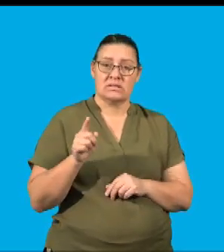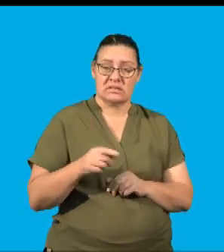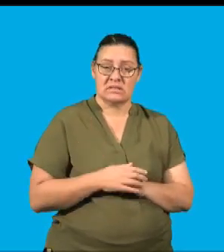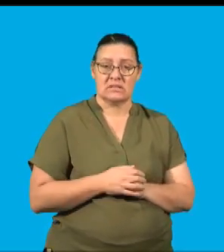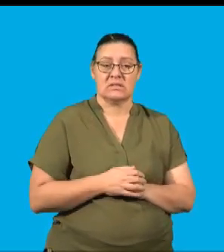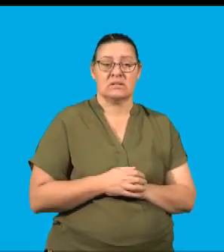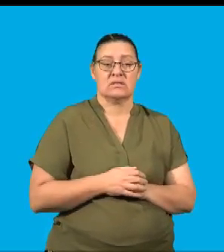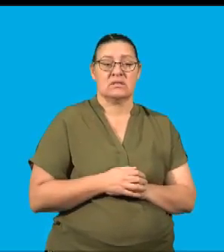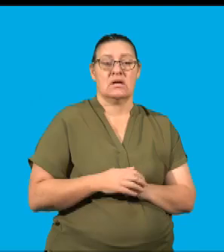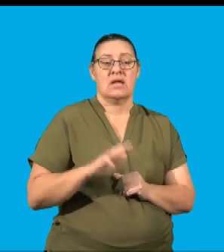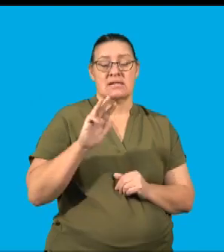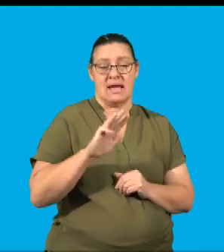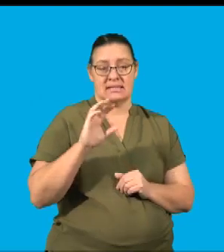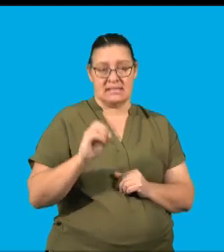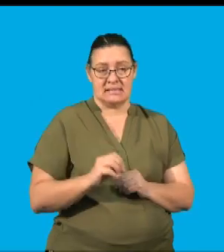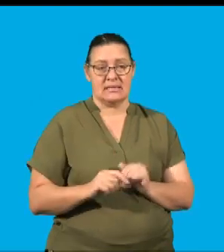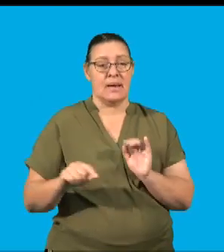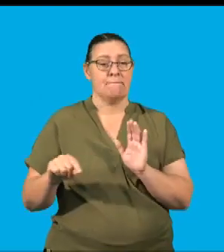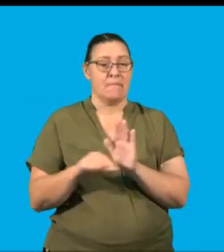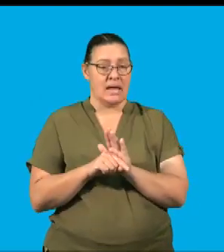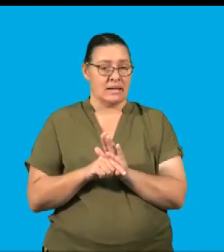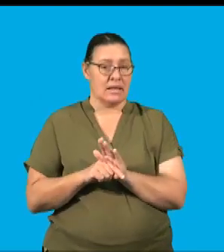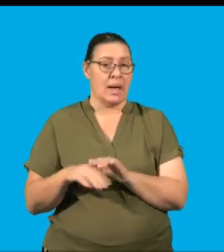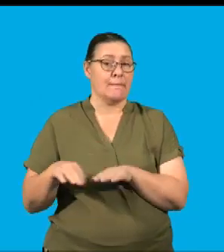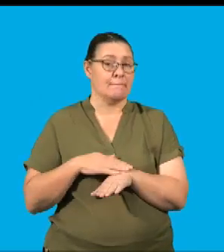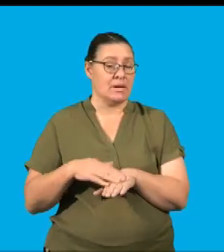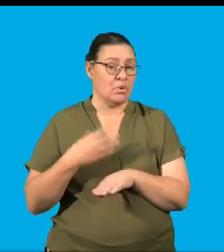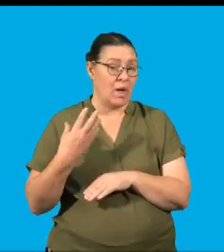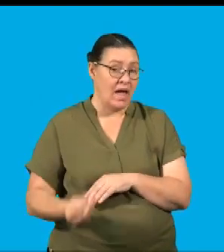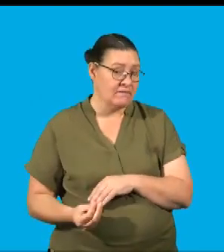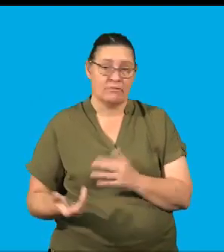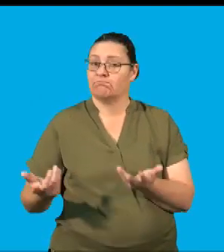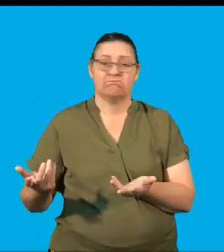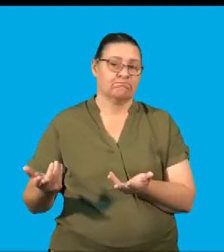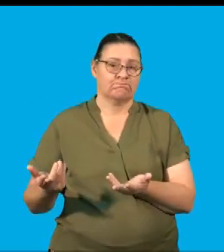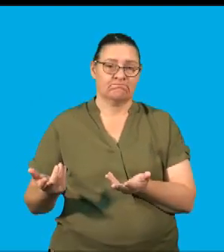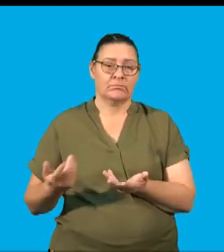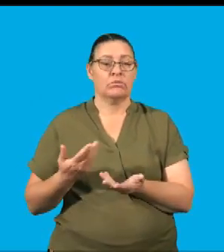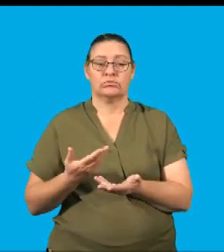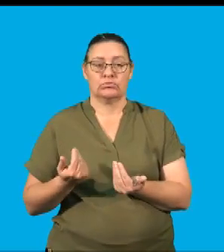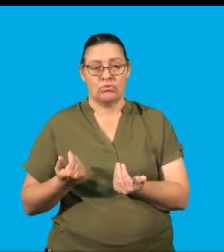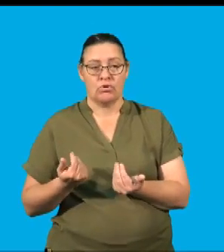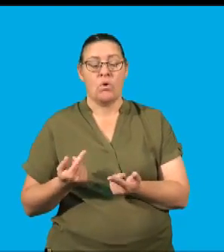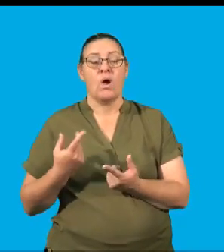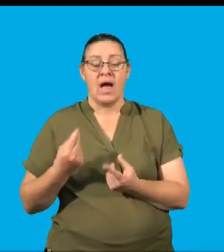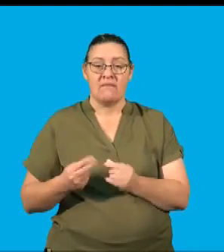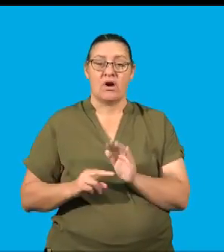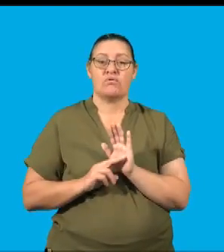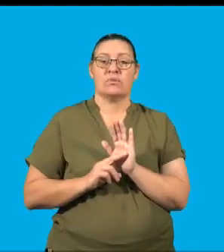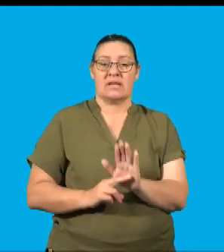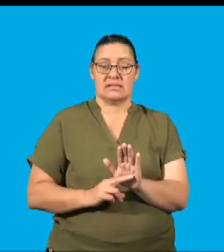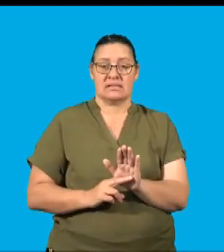this data? It is 19 minus, do we have the minimum value? No, we know that the minimum value